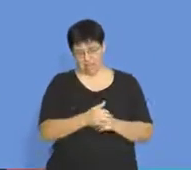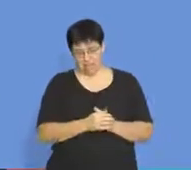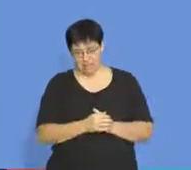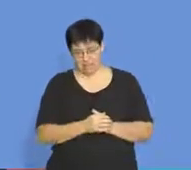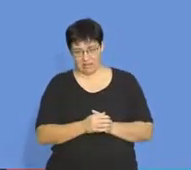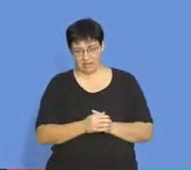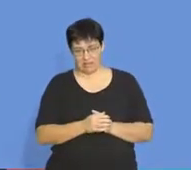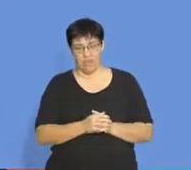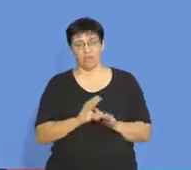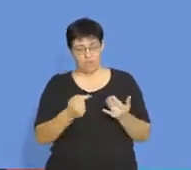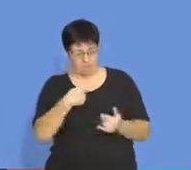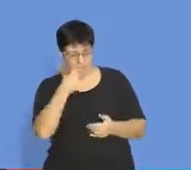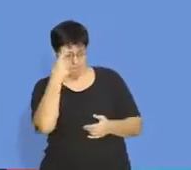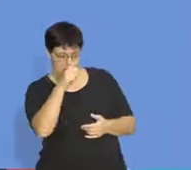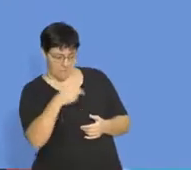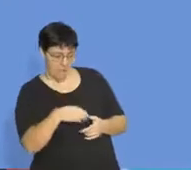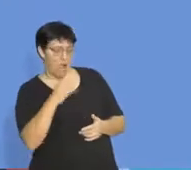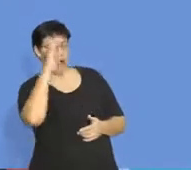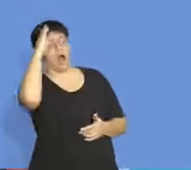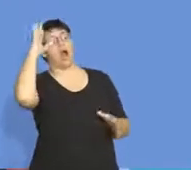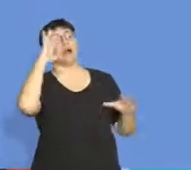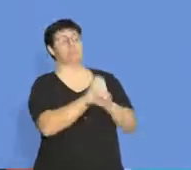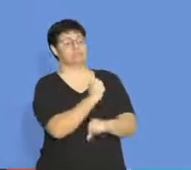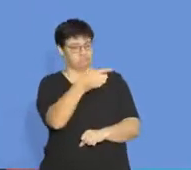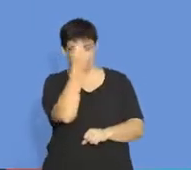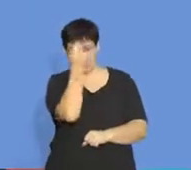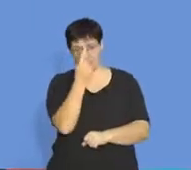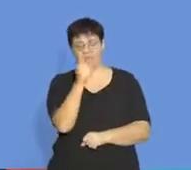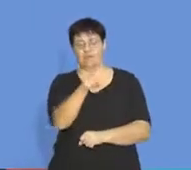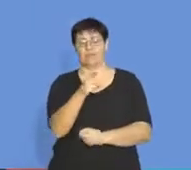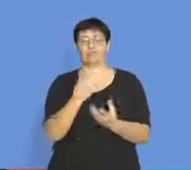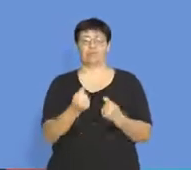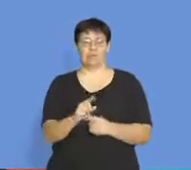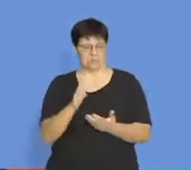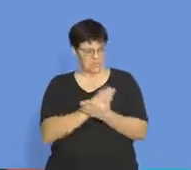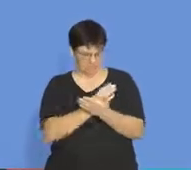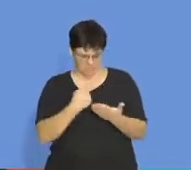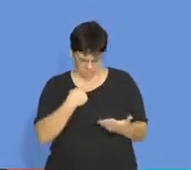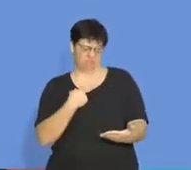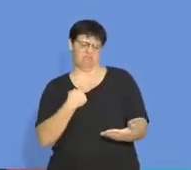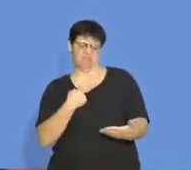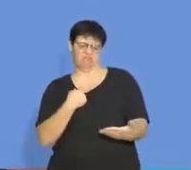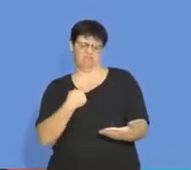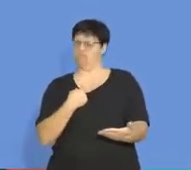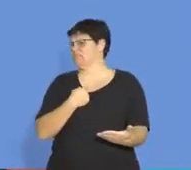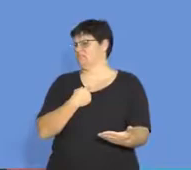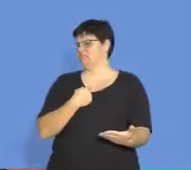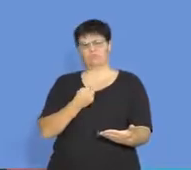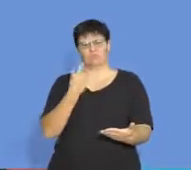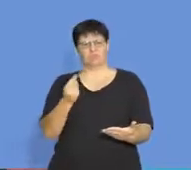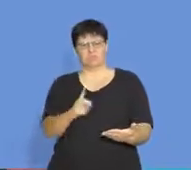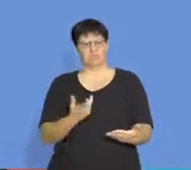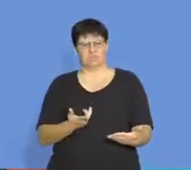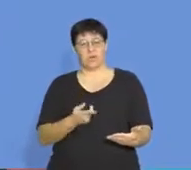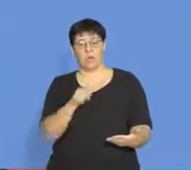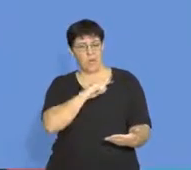little description of what you are doing. Don't just do it, because then at times it doesn't make sense as to how do I follow the logic